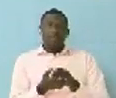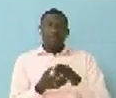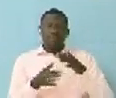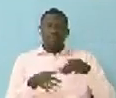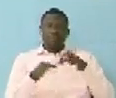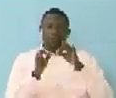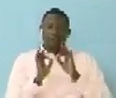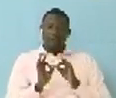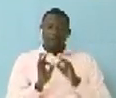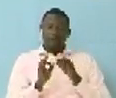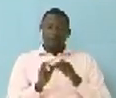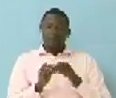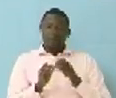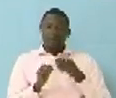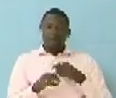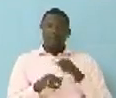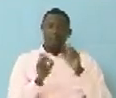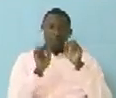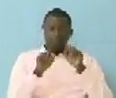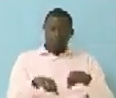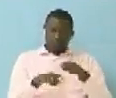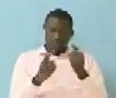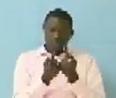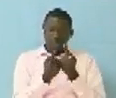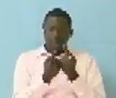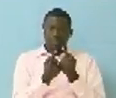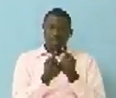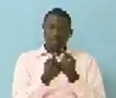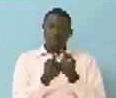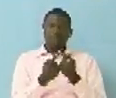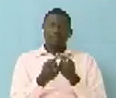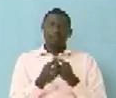me to the realm of possibilities,